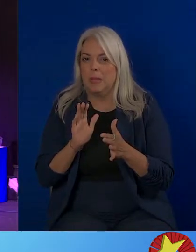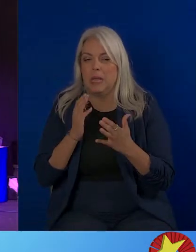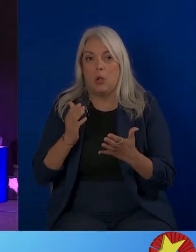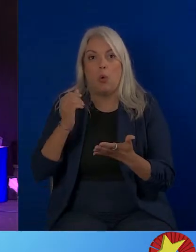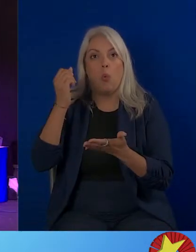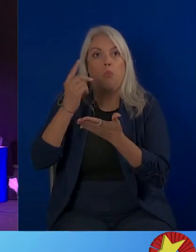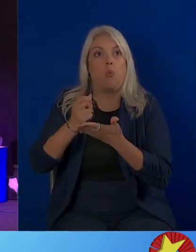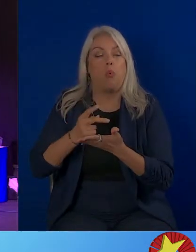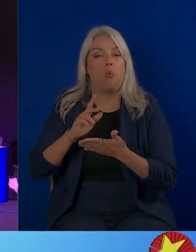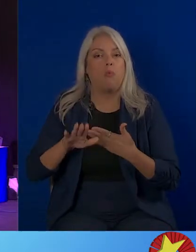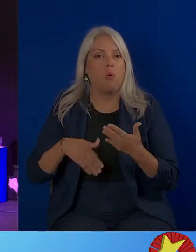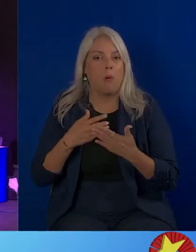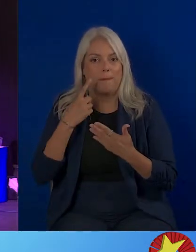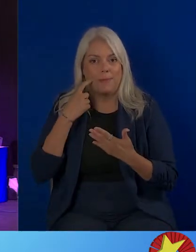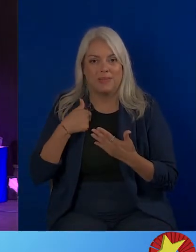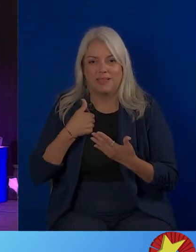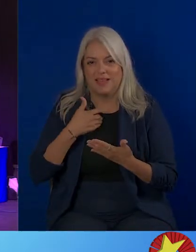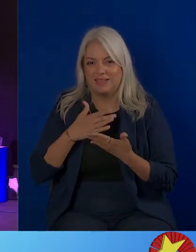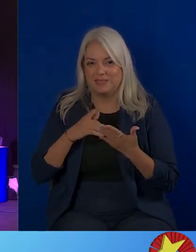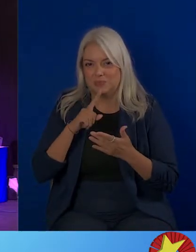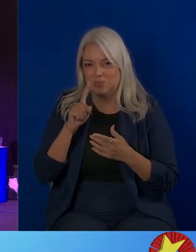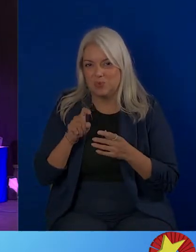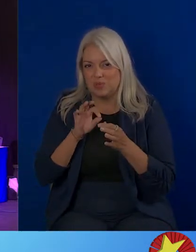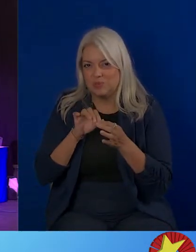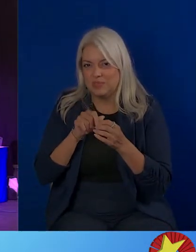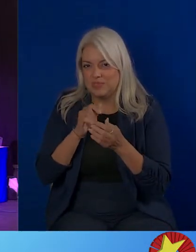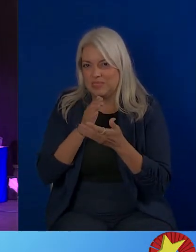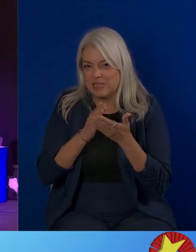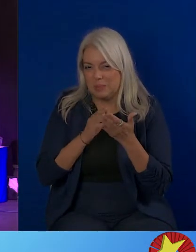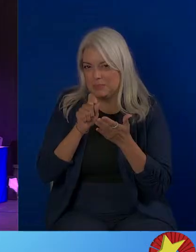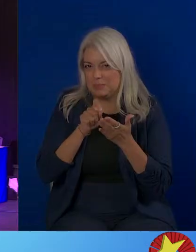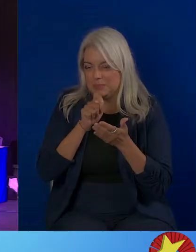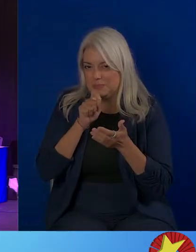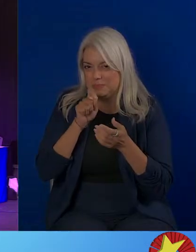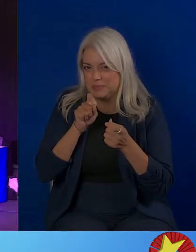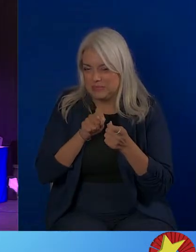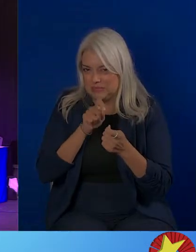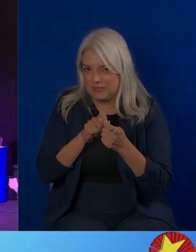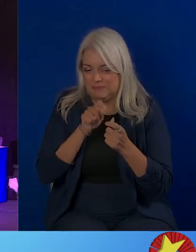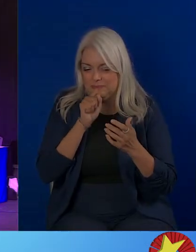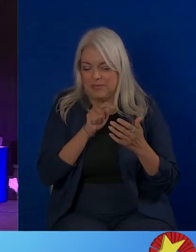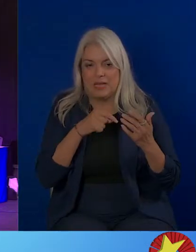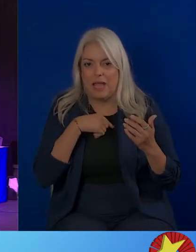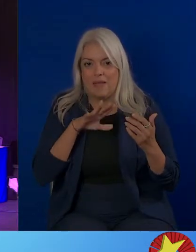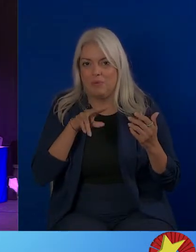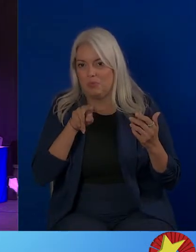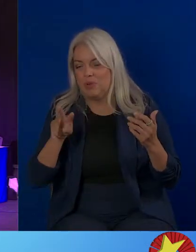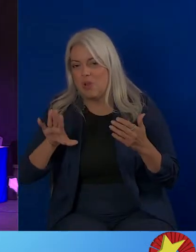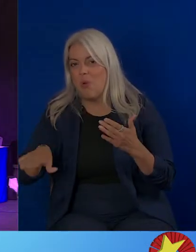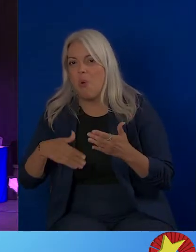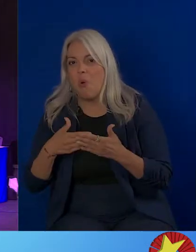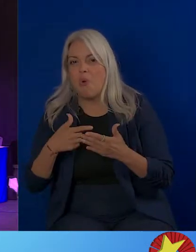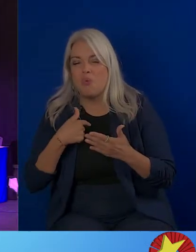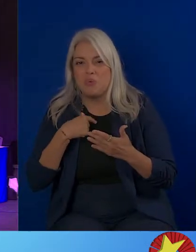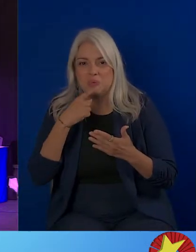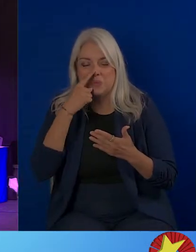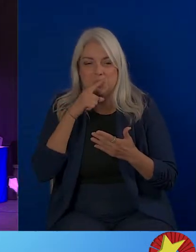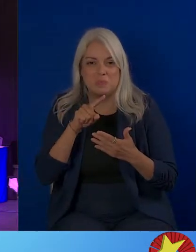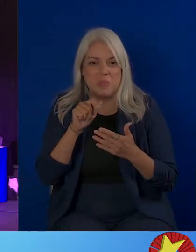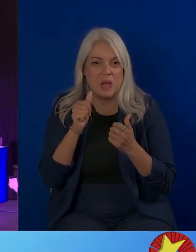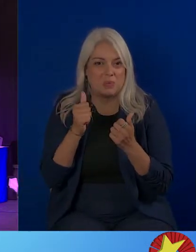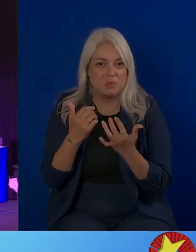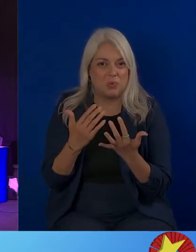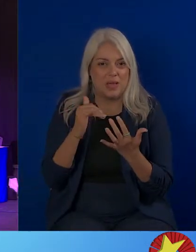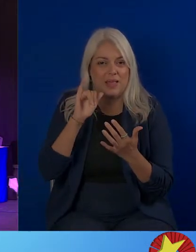them all, given that I had some questions on some specific ones, not having had a chance to read the others. So I would ask that this item